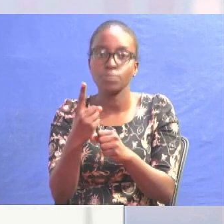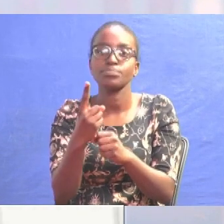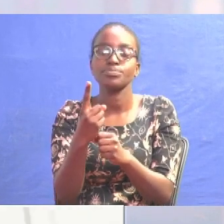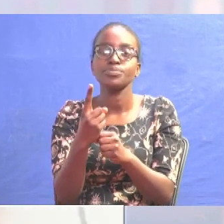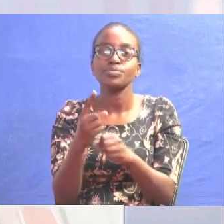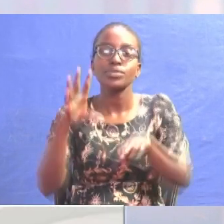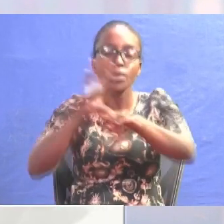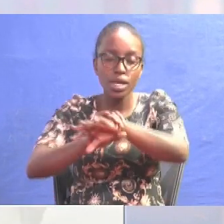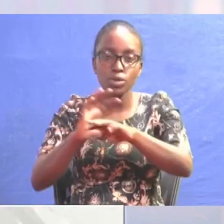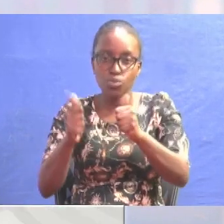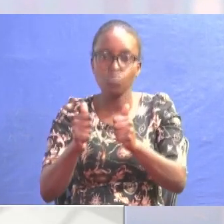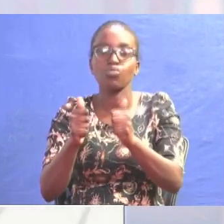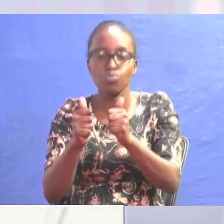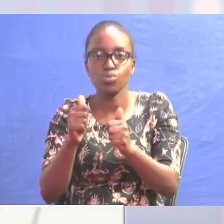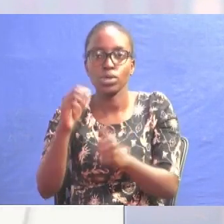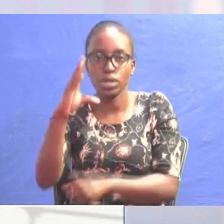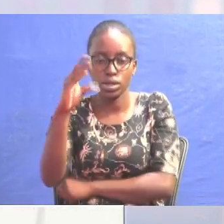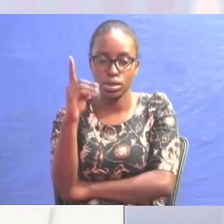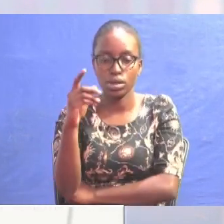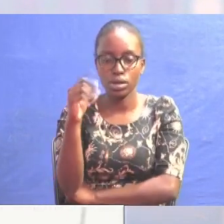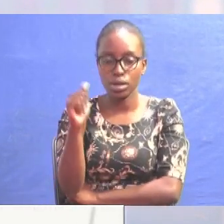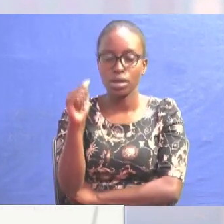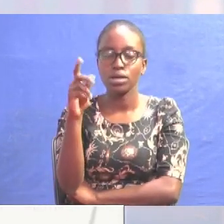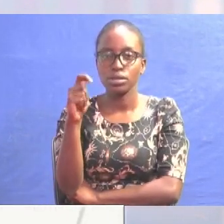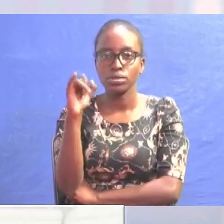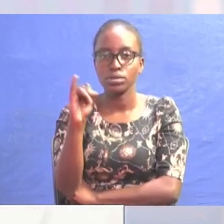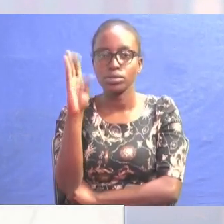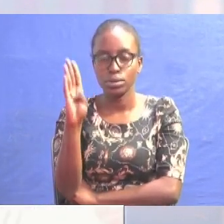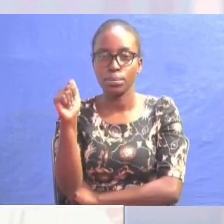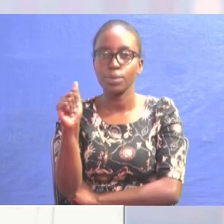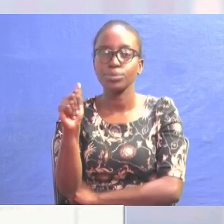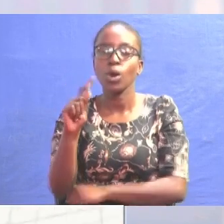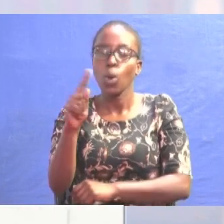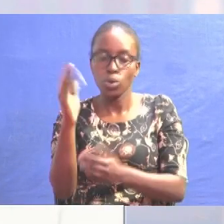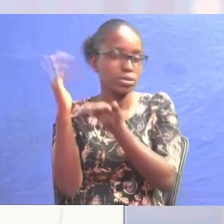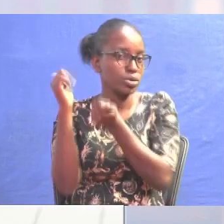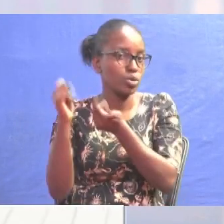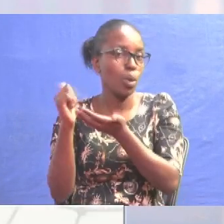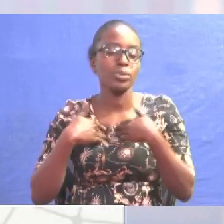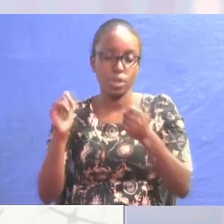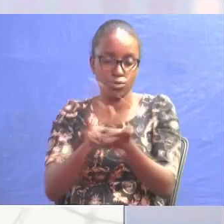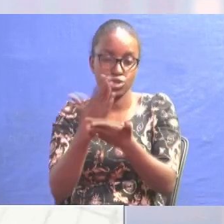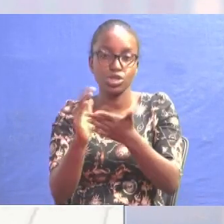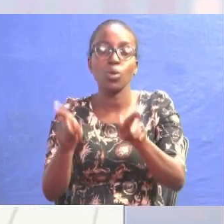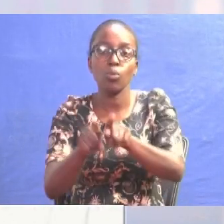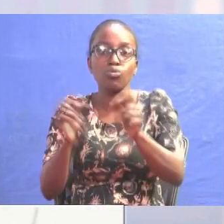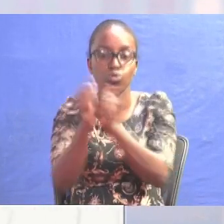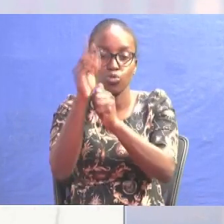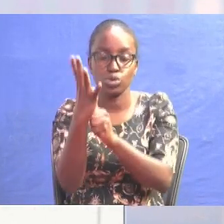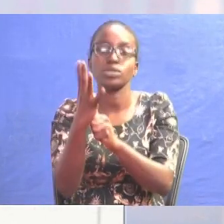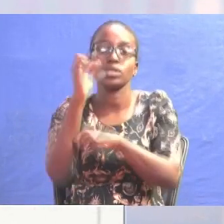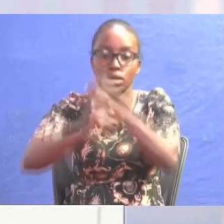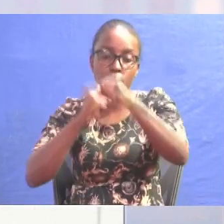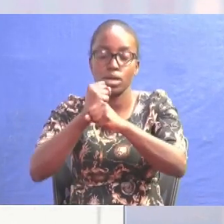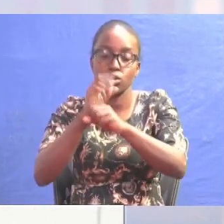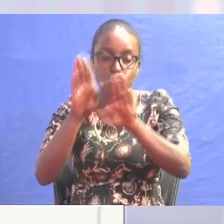promulgated, and it came with its fair share of hopes. And 14 years down the line, there